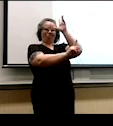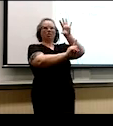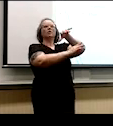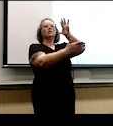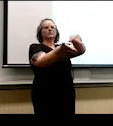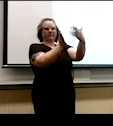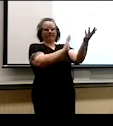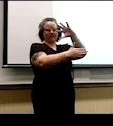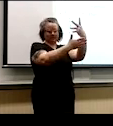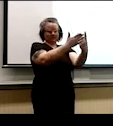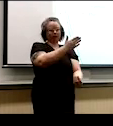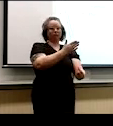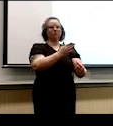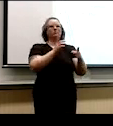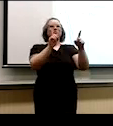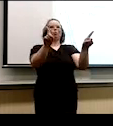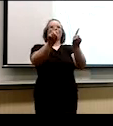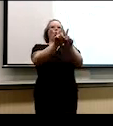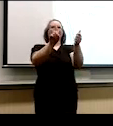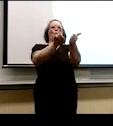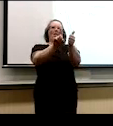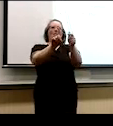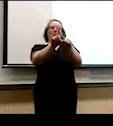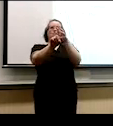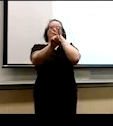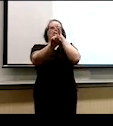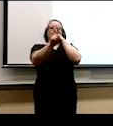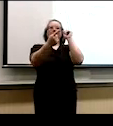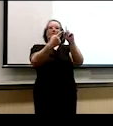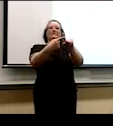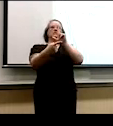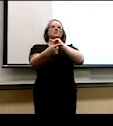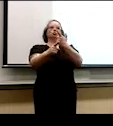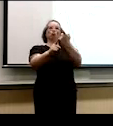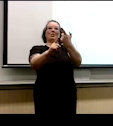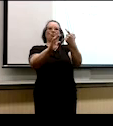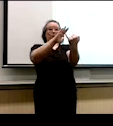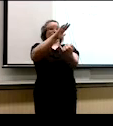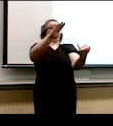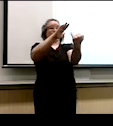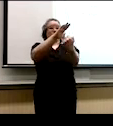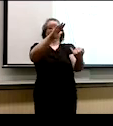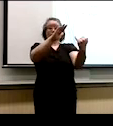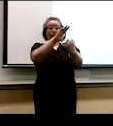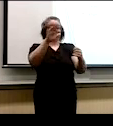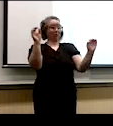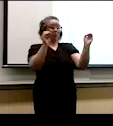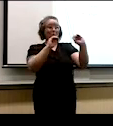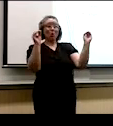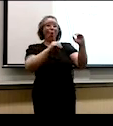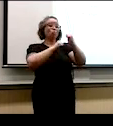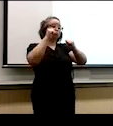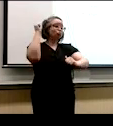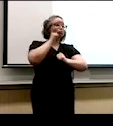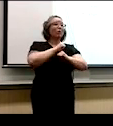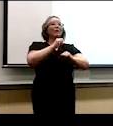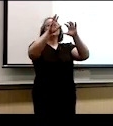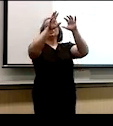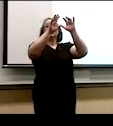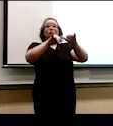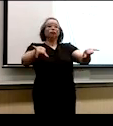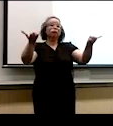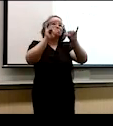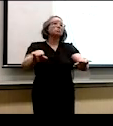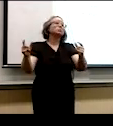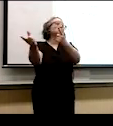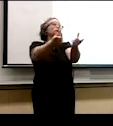nothing. And so when she had CT imaging,